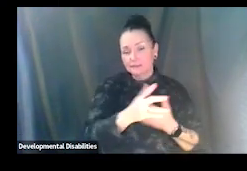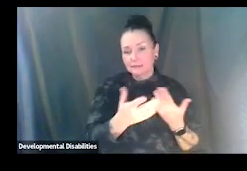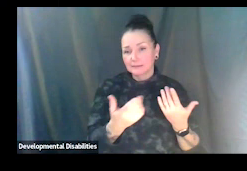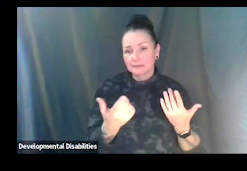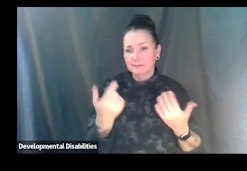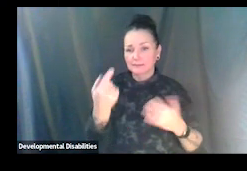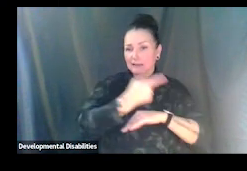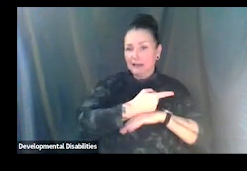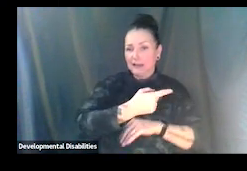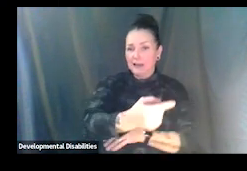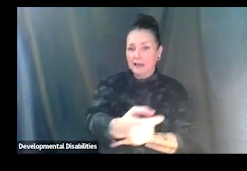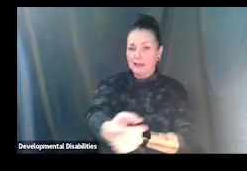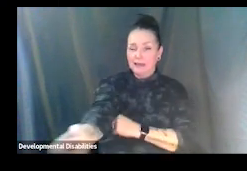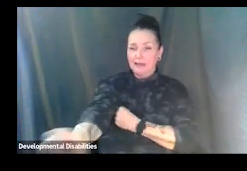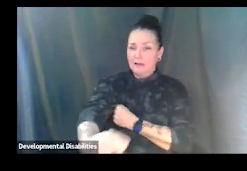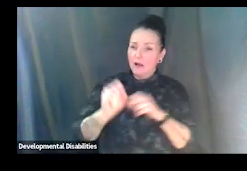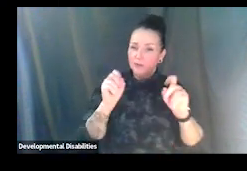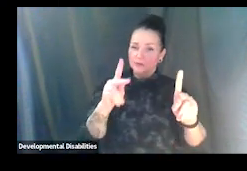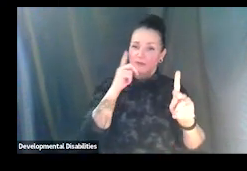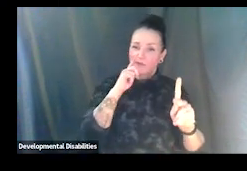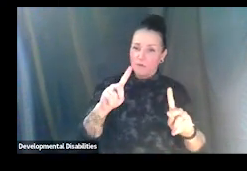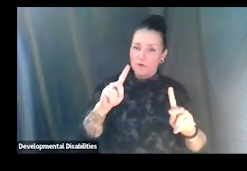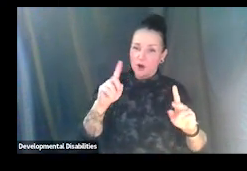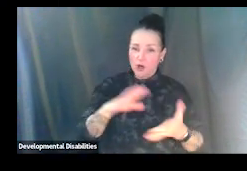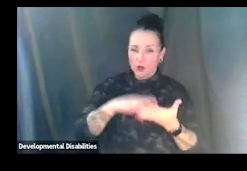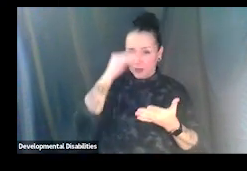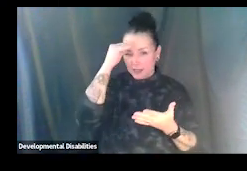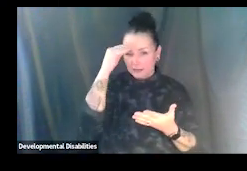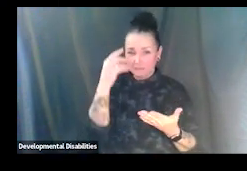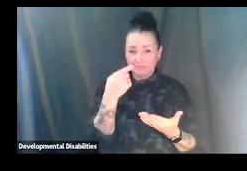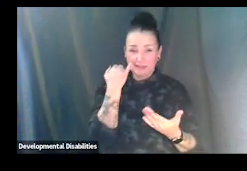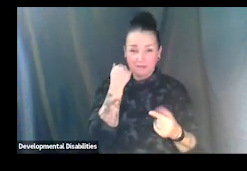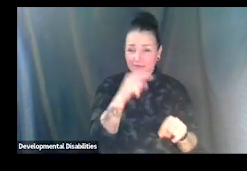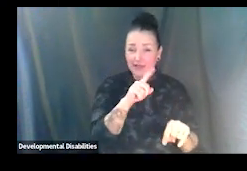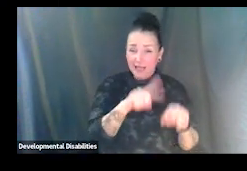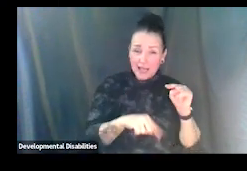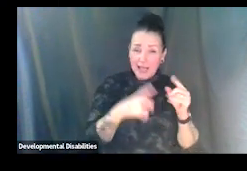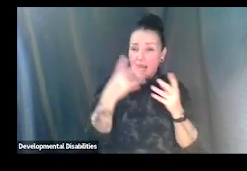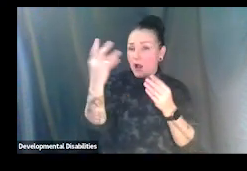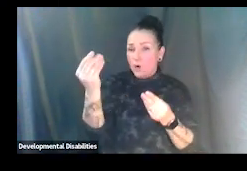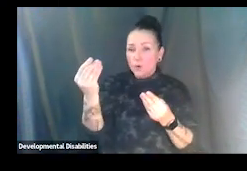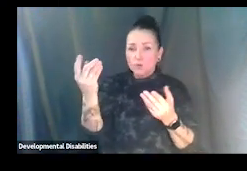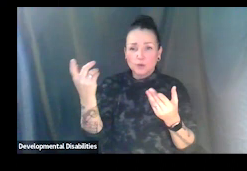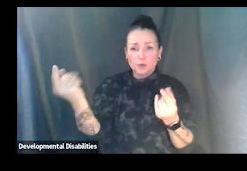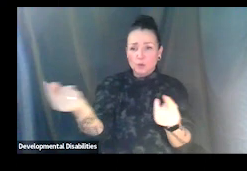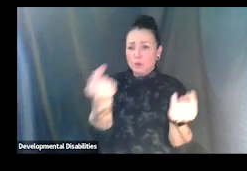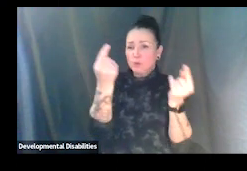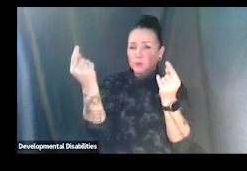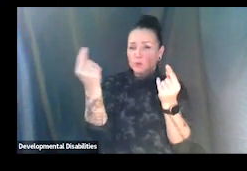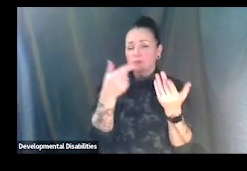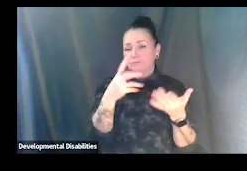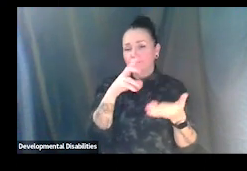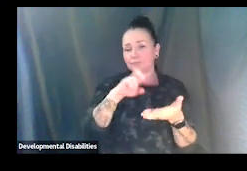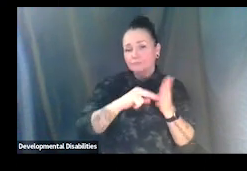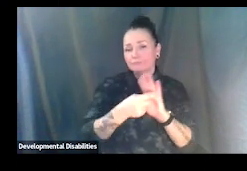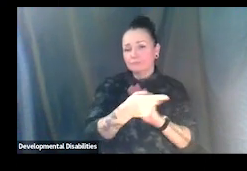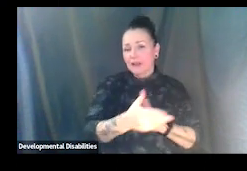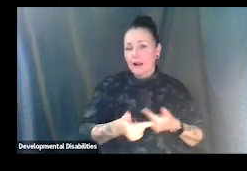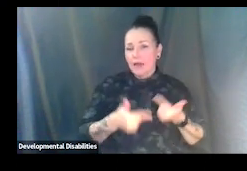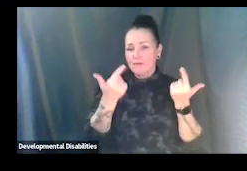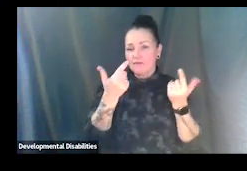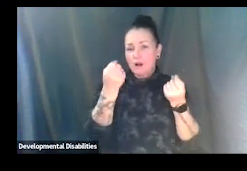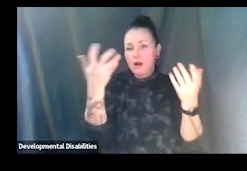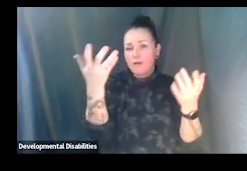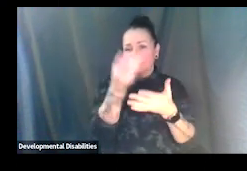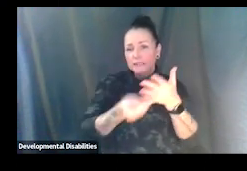those opportunities to learn, and it's having a negative effect, presumably, on their quality of life. So the way I sort of think about it is if those sort